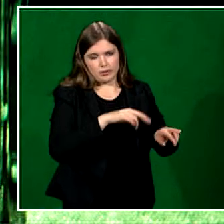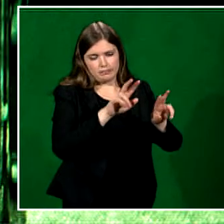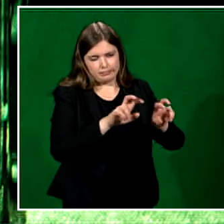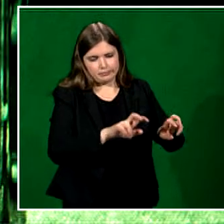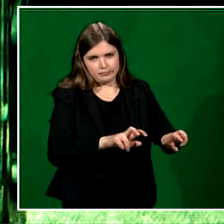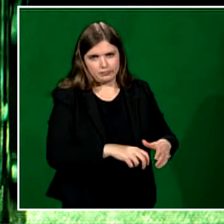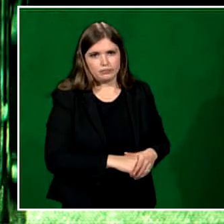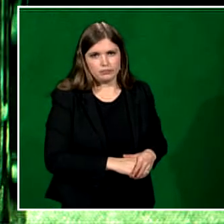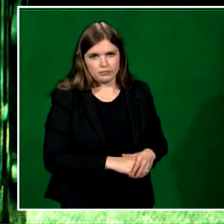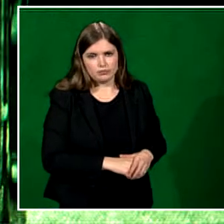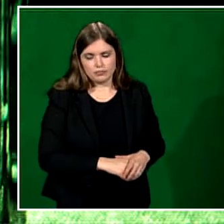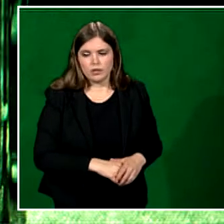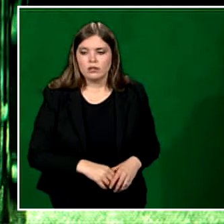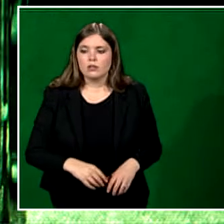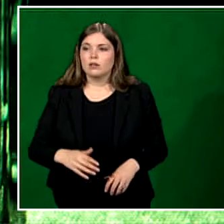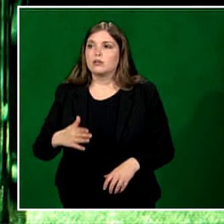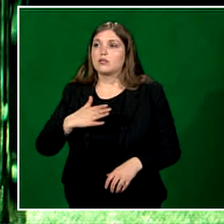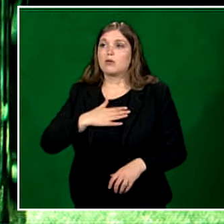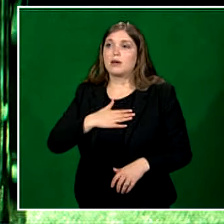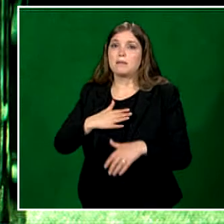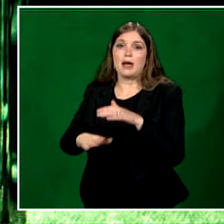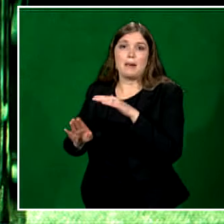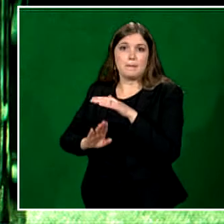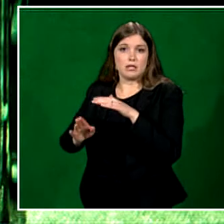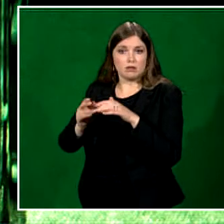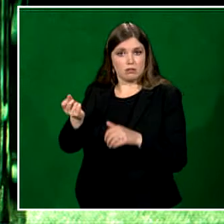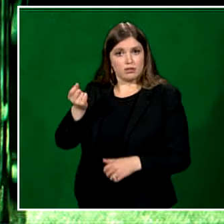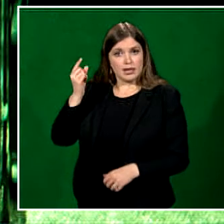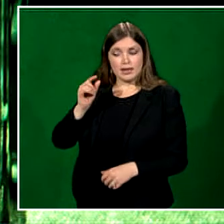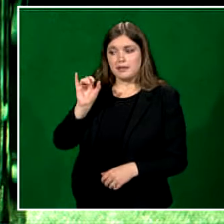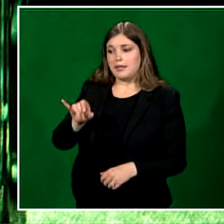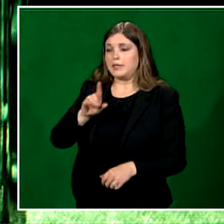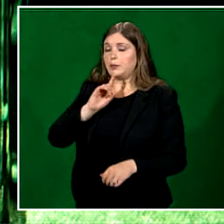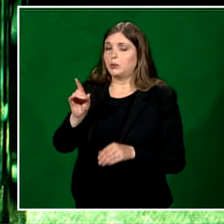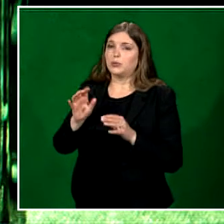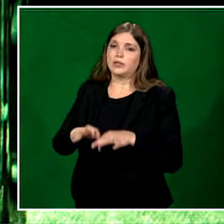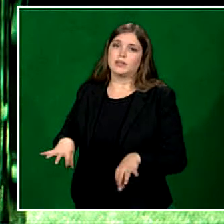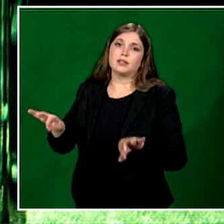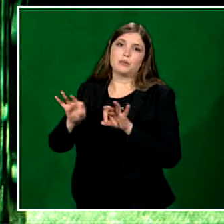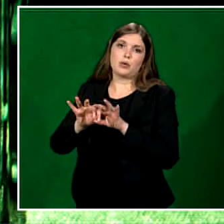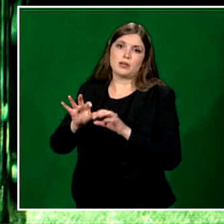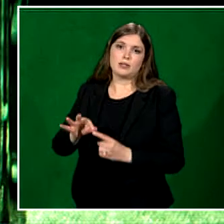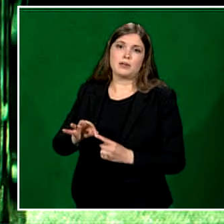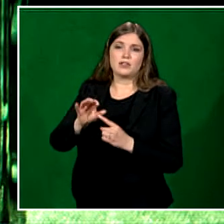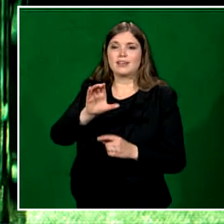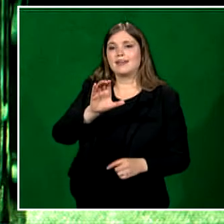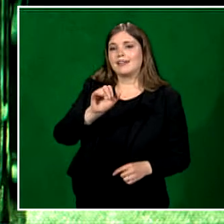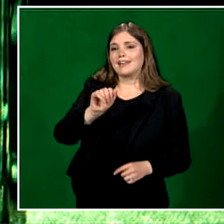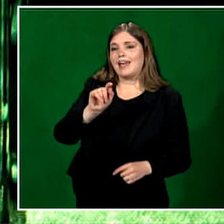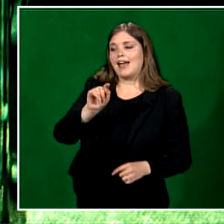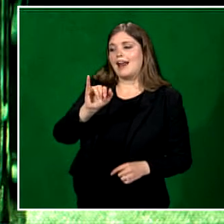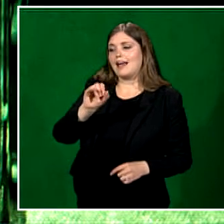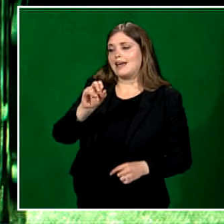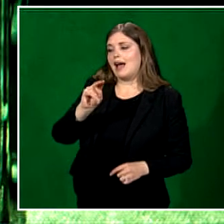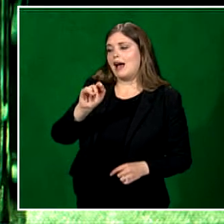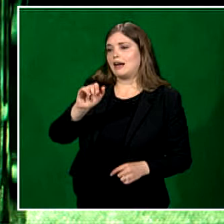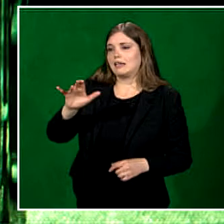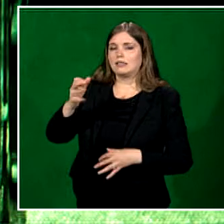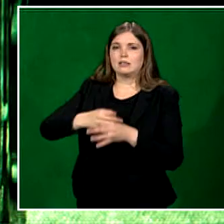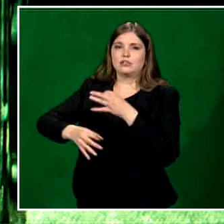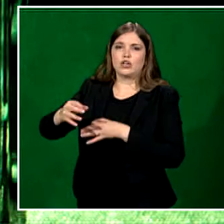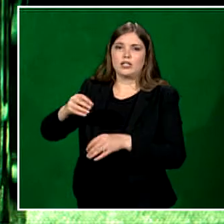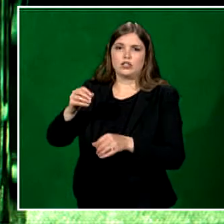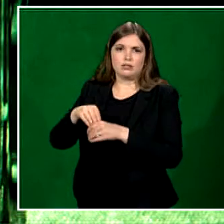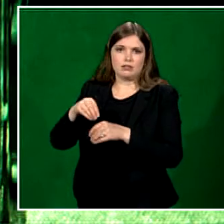Great. And my basic understanding is that that's really important, especially the cationic exchange within the soil. I'll turn it over to my